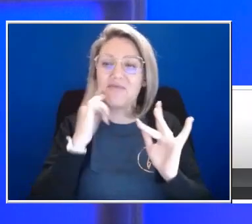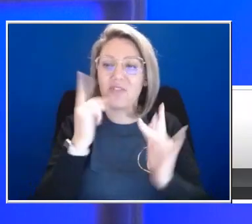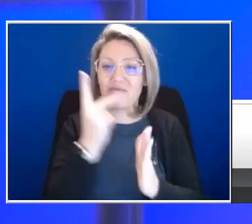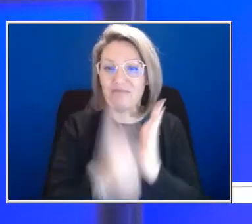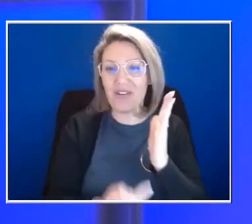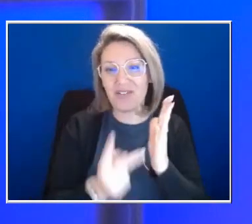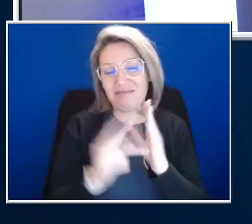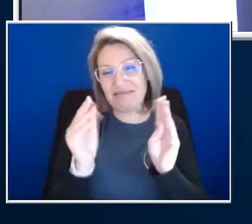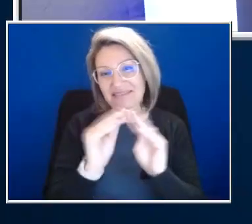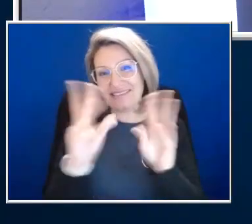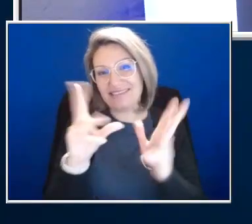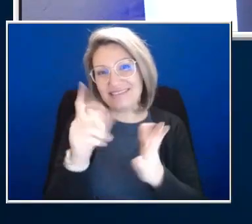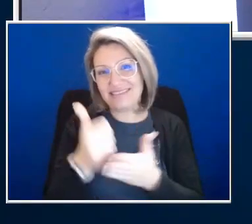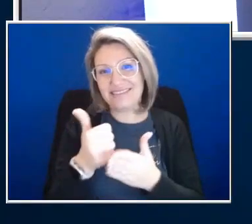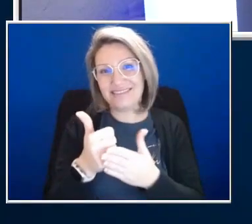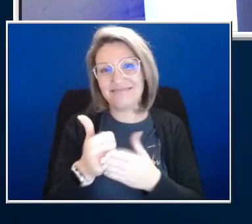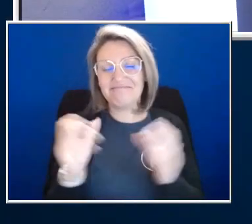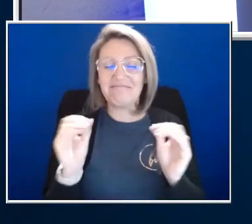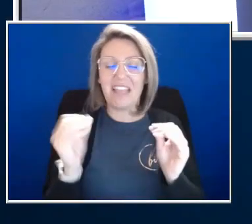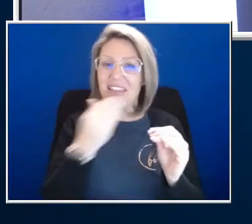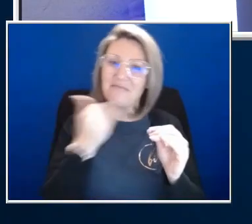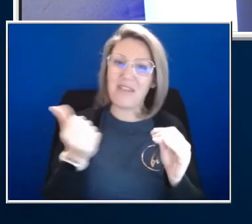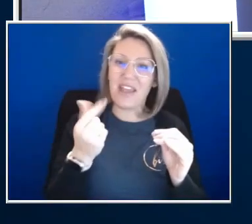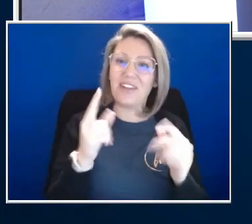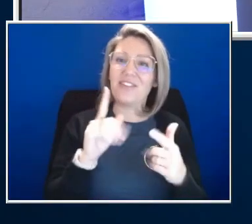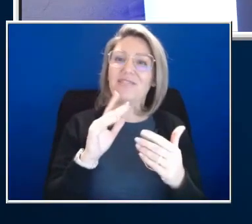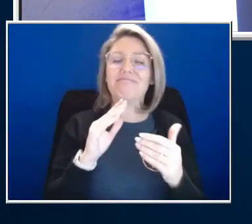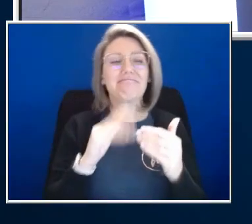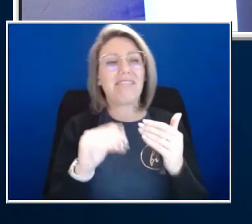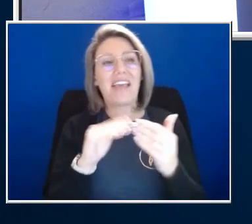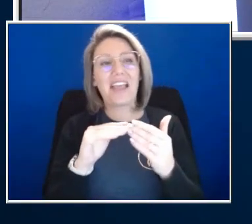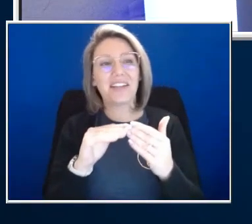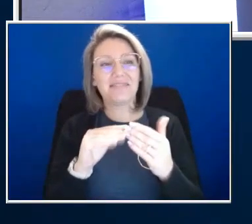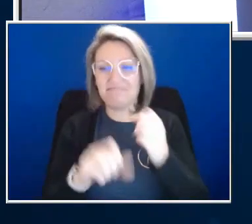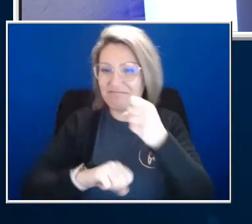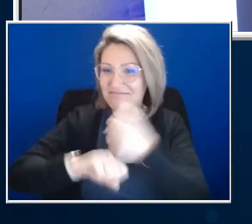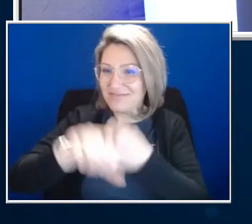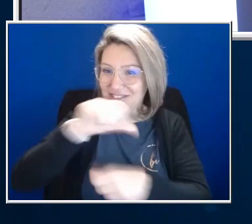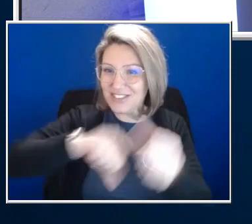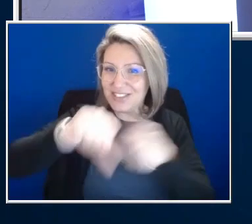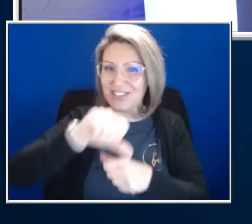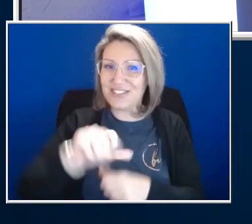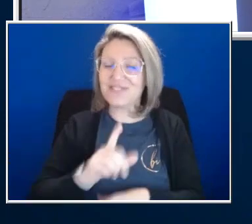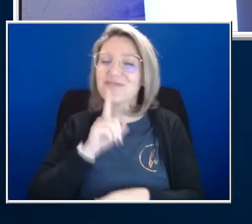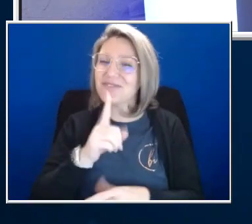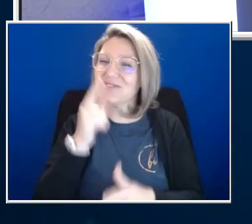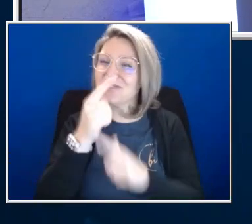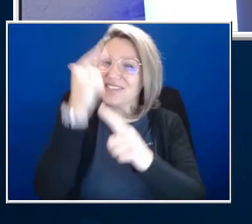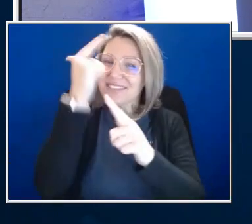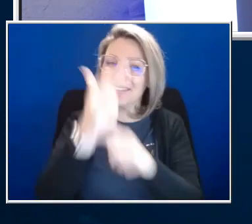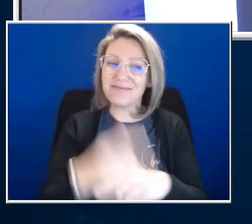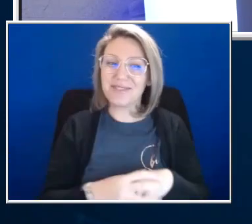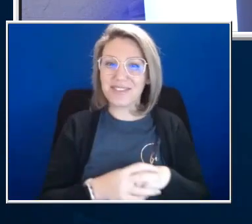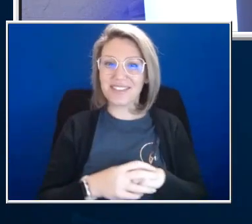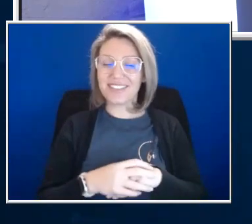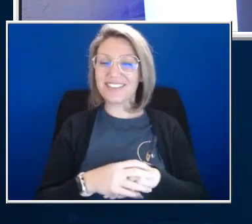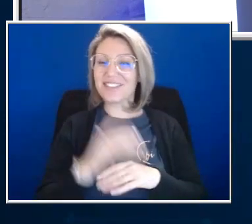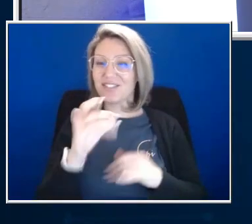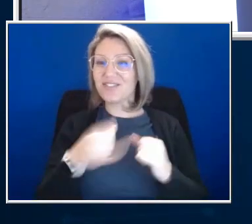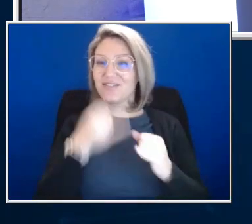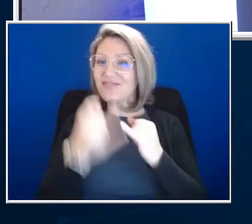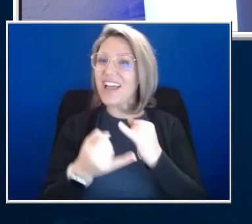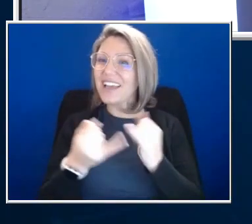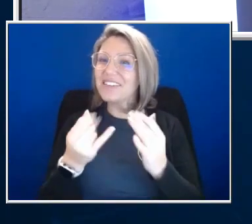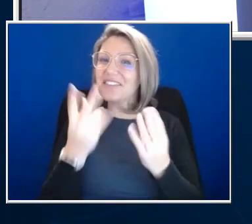helped. Nothing better than cheering each other on in a situation like this. Yes. They had each other, true siblings. So I want to get your final thoughts, Christina.